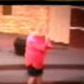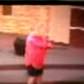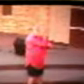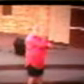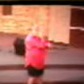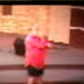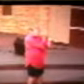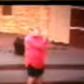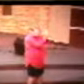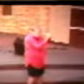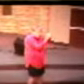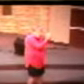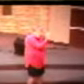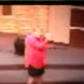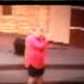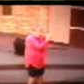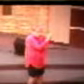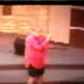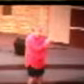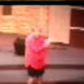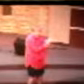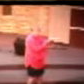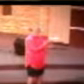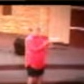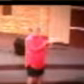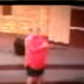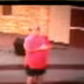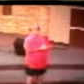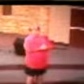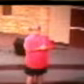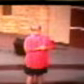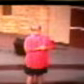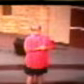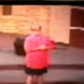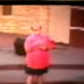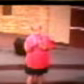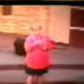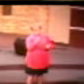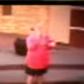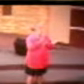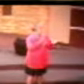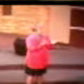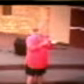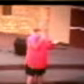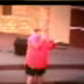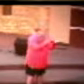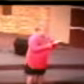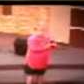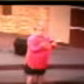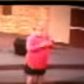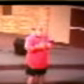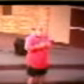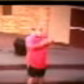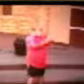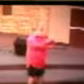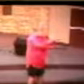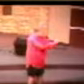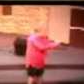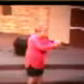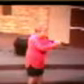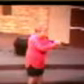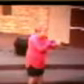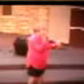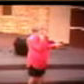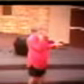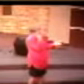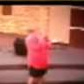of people live there who go to church there. We noticed this along the way, and we began to think